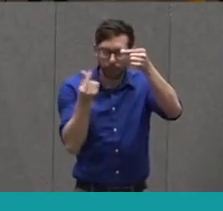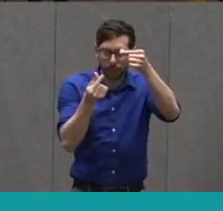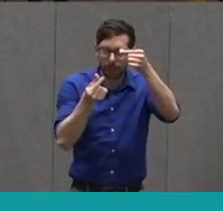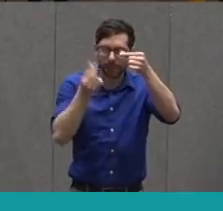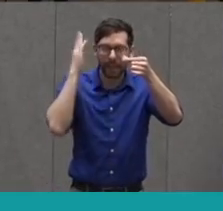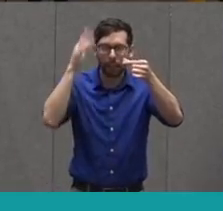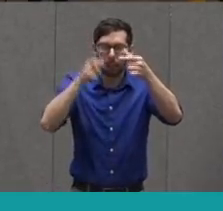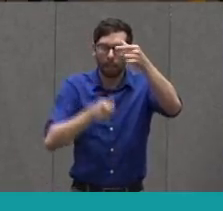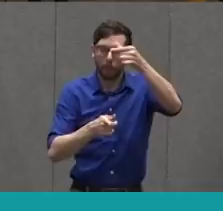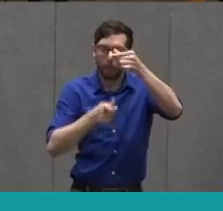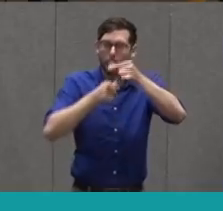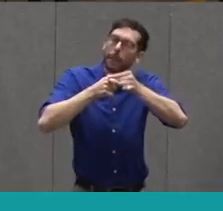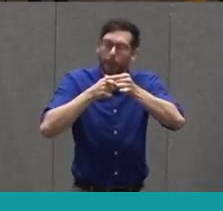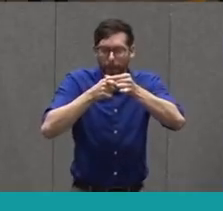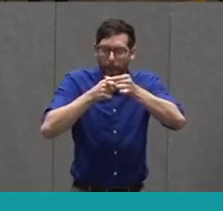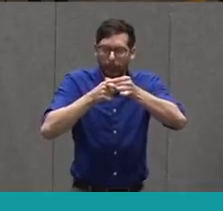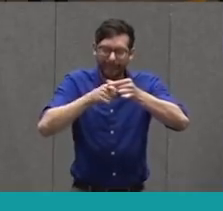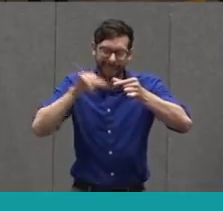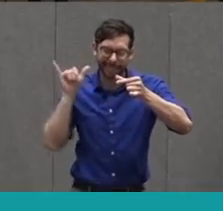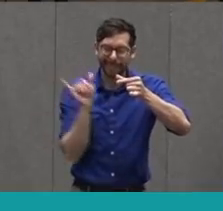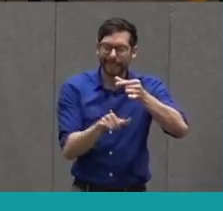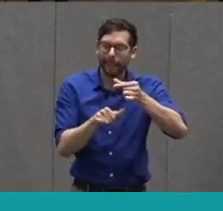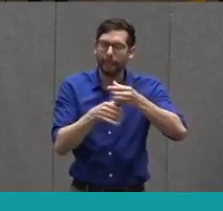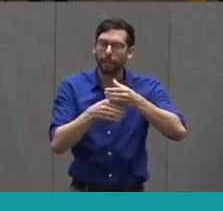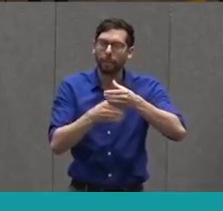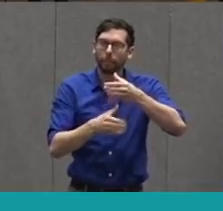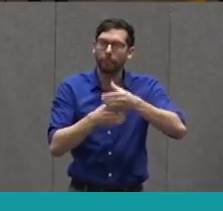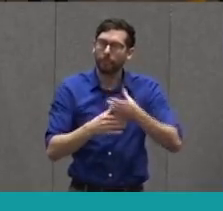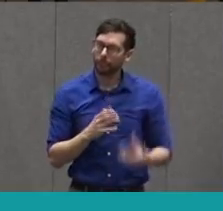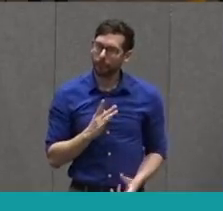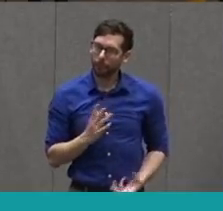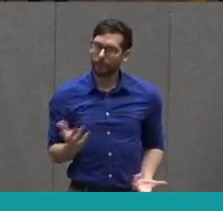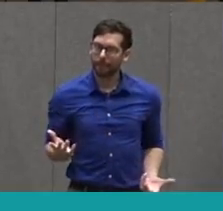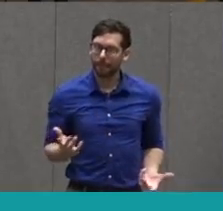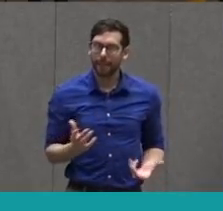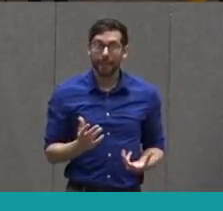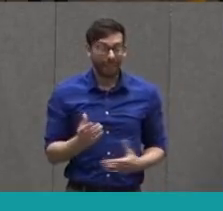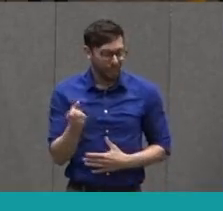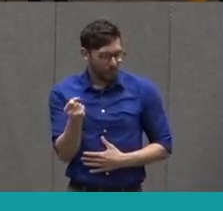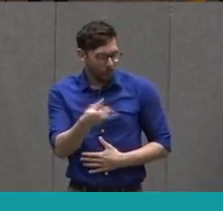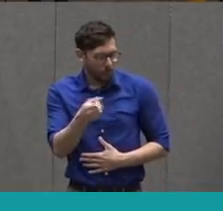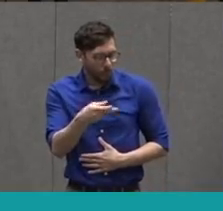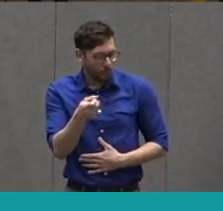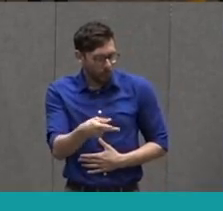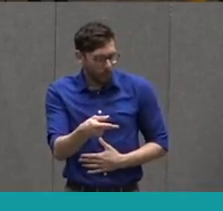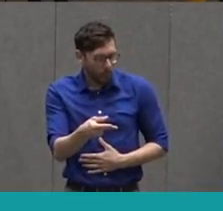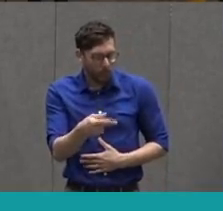cool. I know that the disposable straws don't have that, so that's pretty cool,